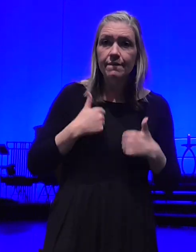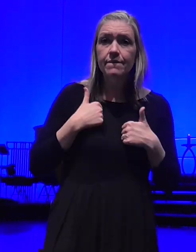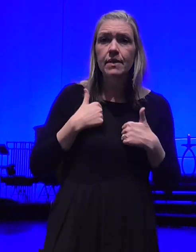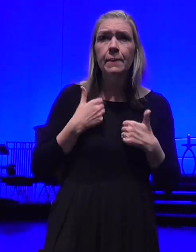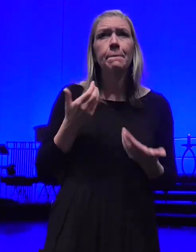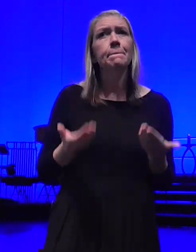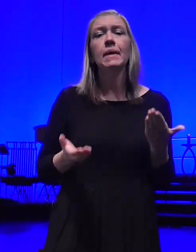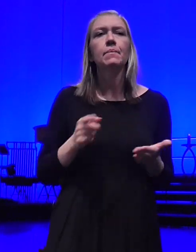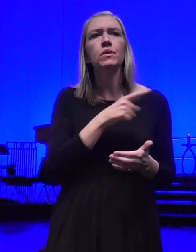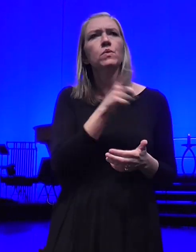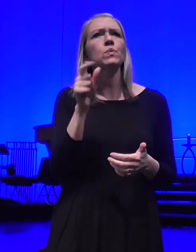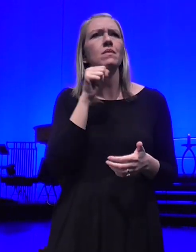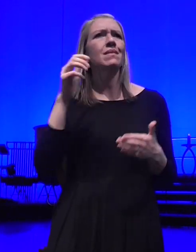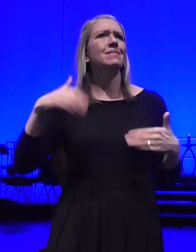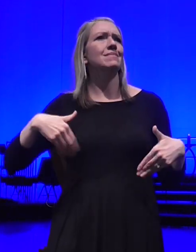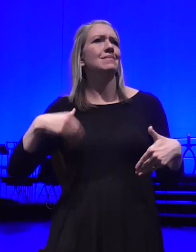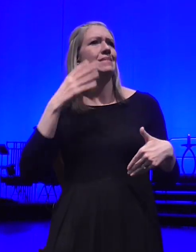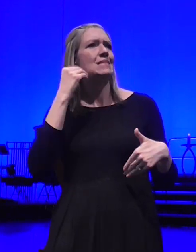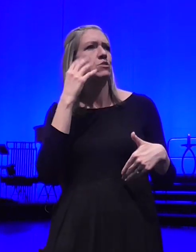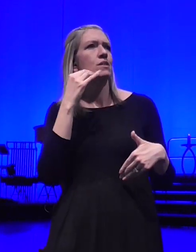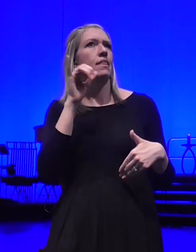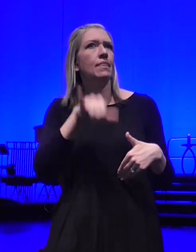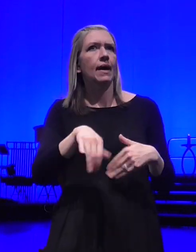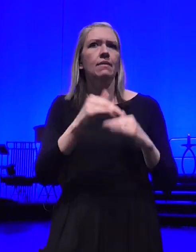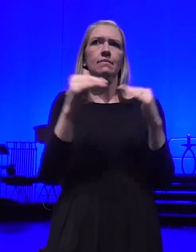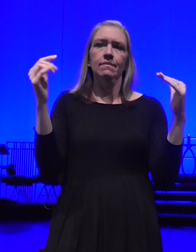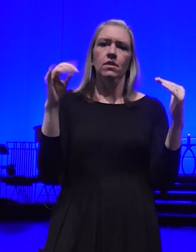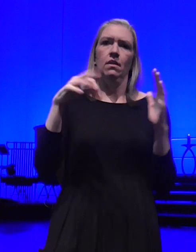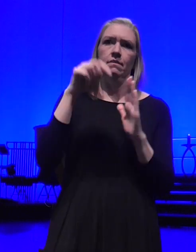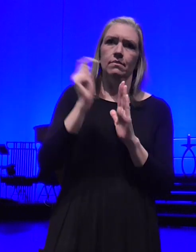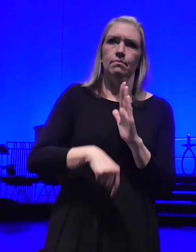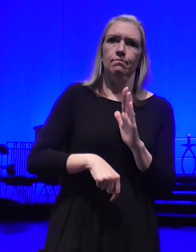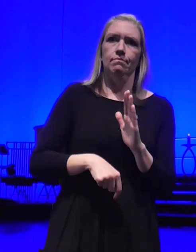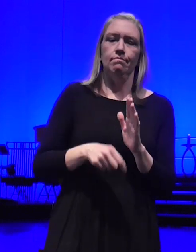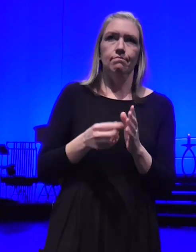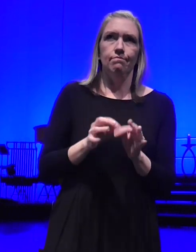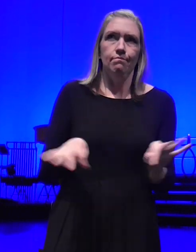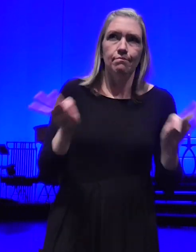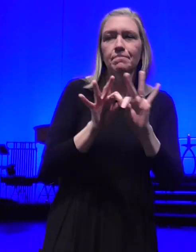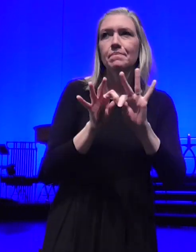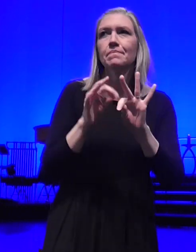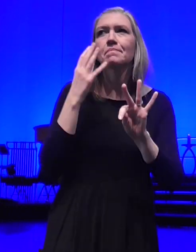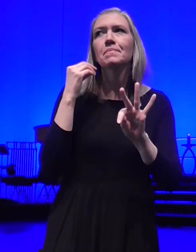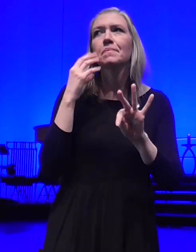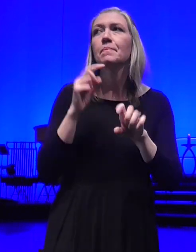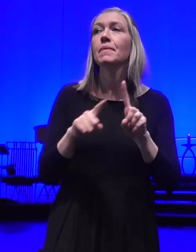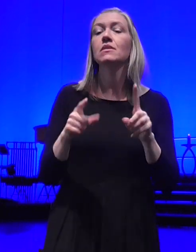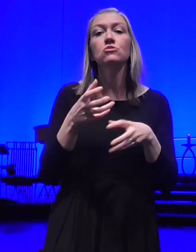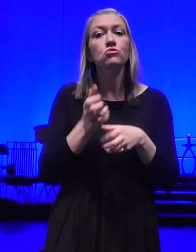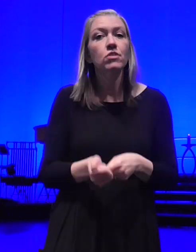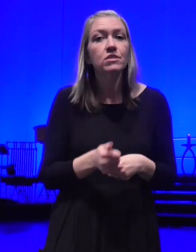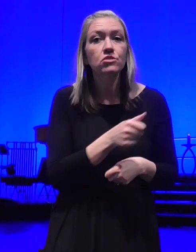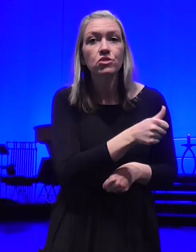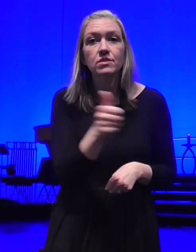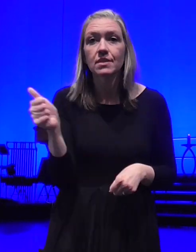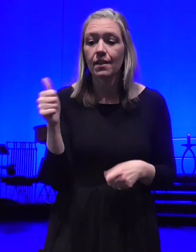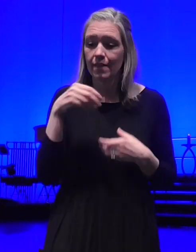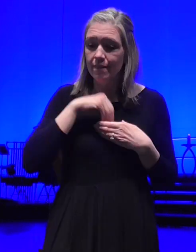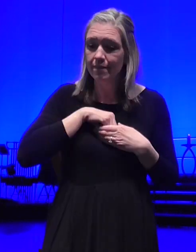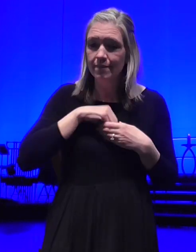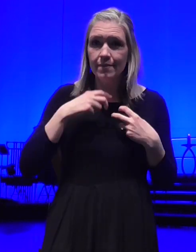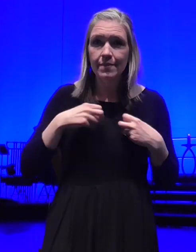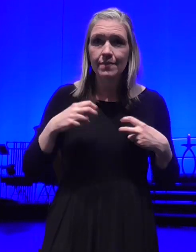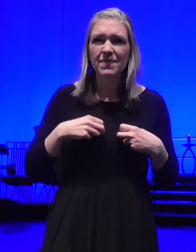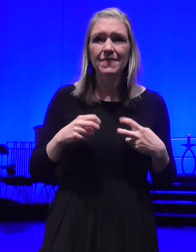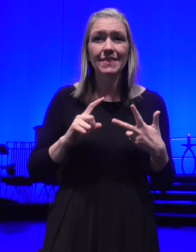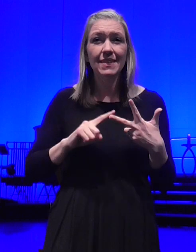not have a profound experience like that, but trust yourself. Go inside, listen, and we're going to talk about that